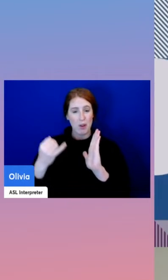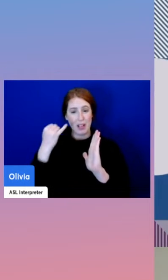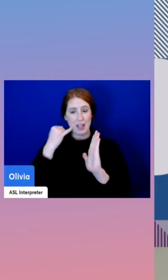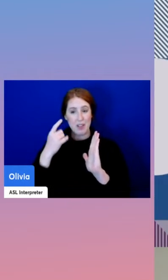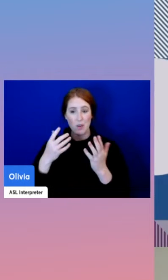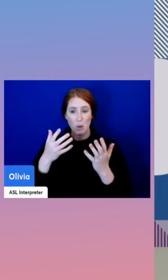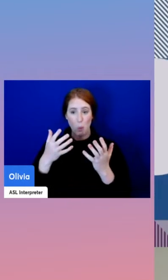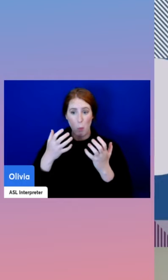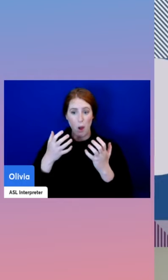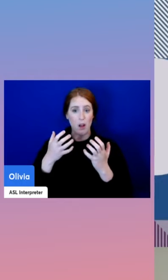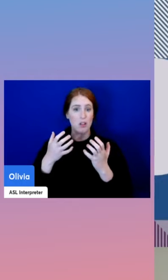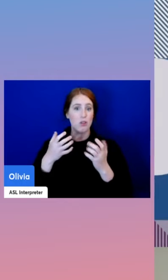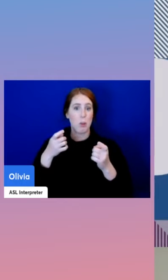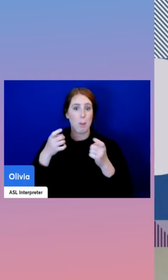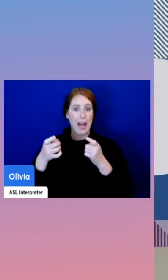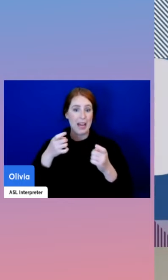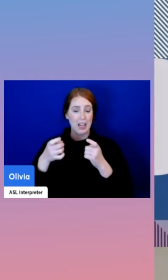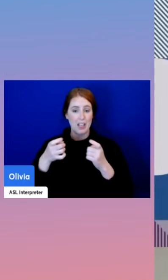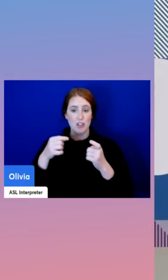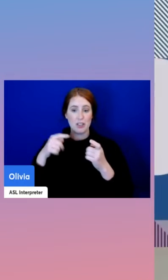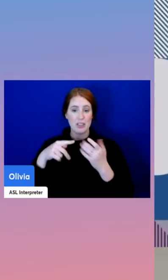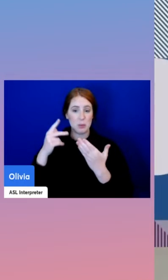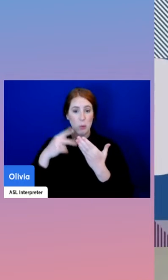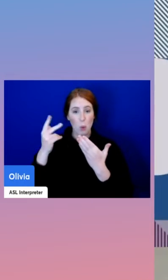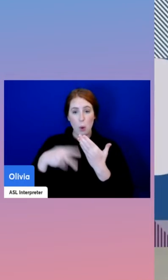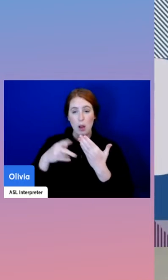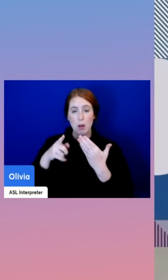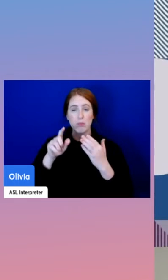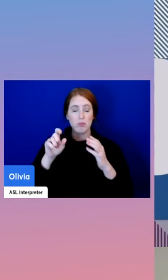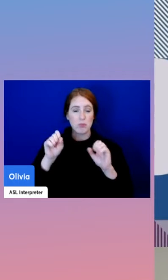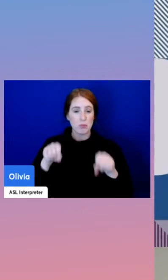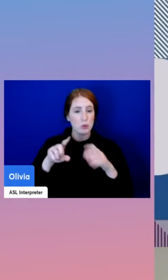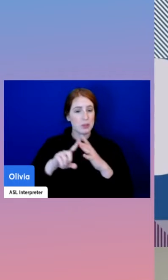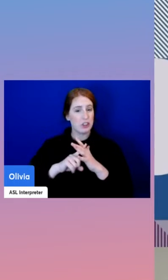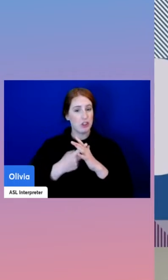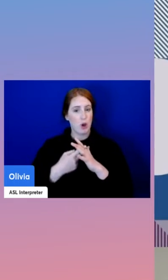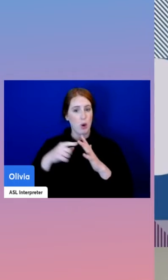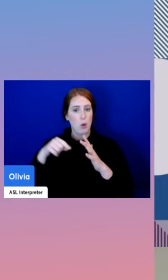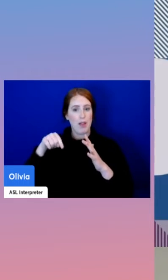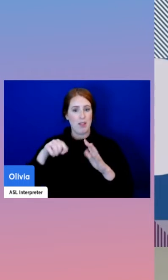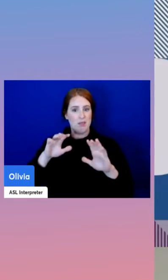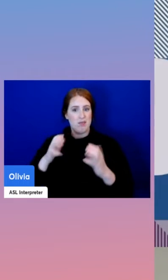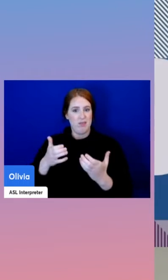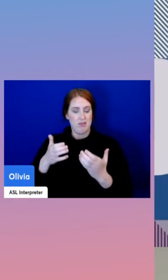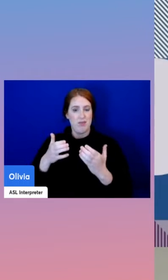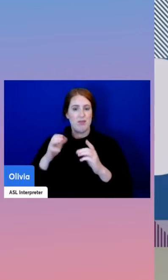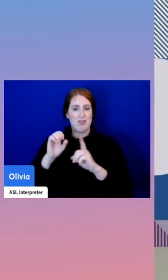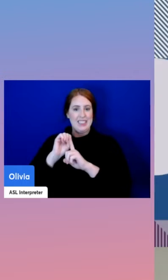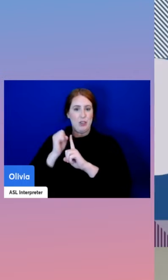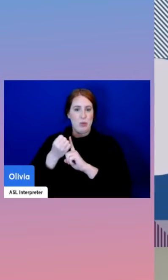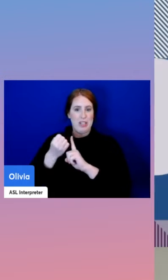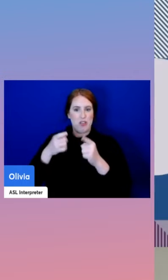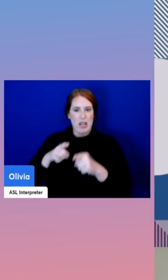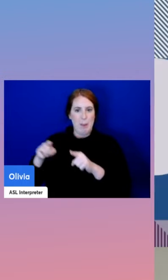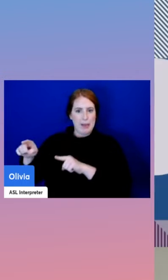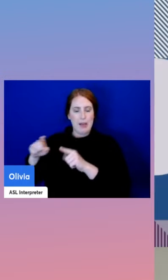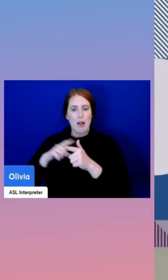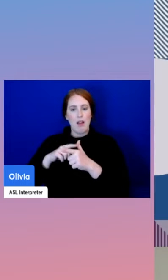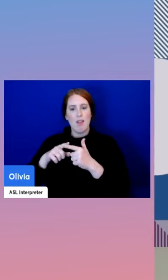program, you can start out with a subset as well of instances and pretty much track how it performs